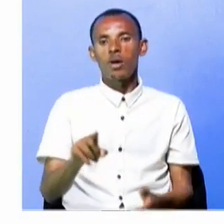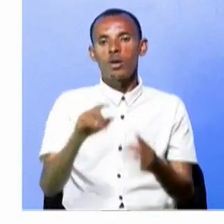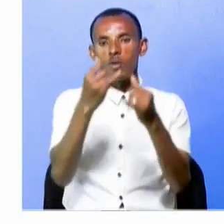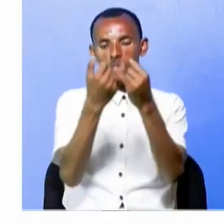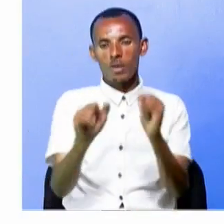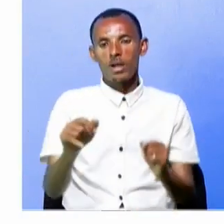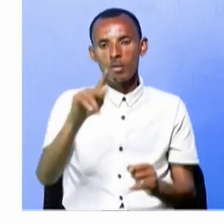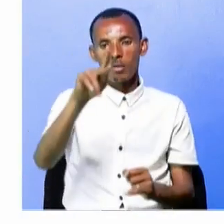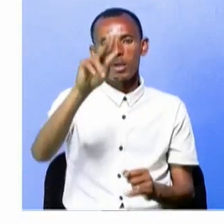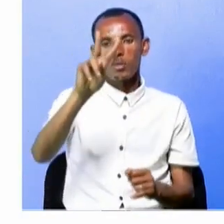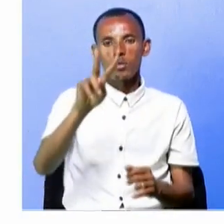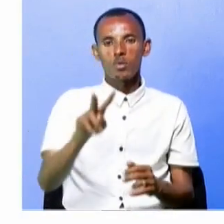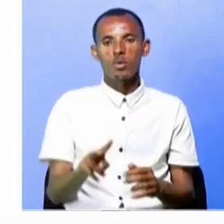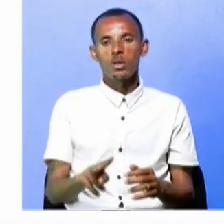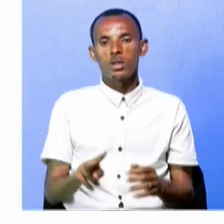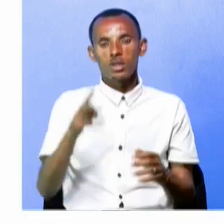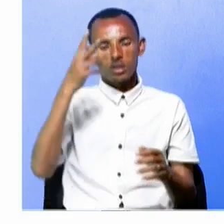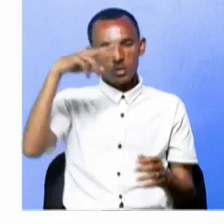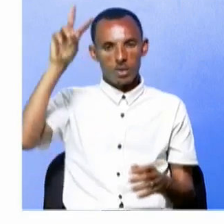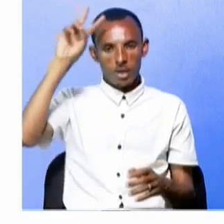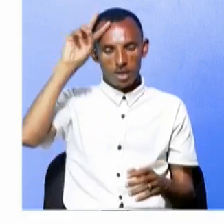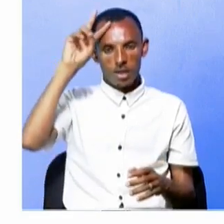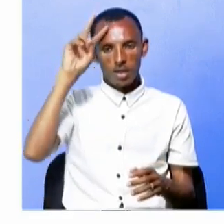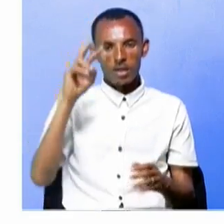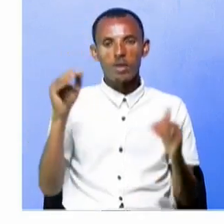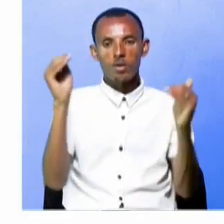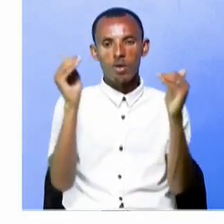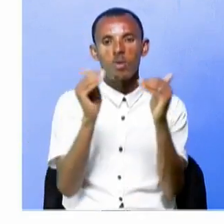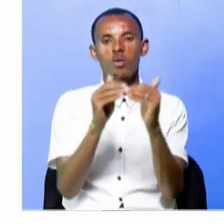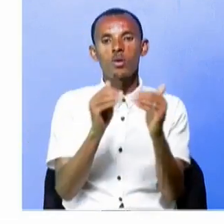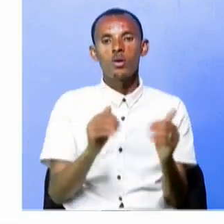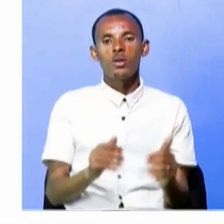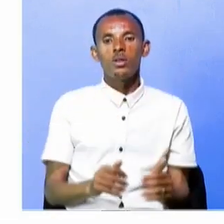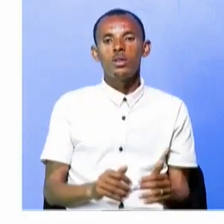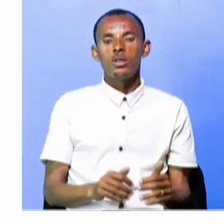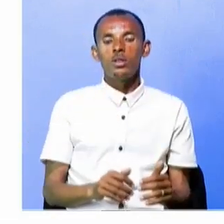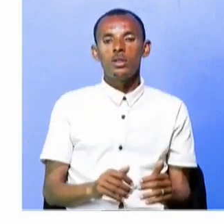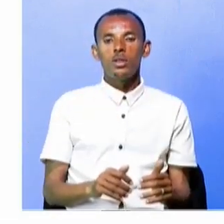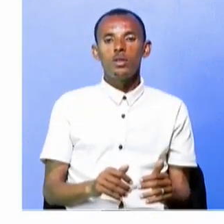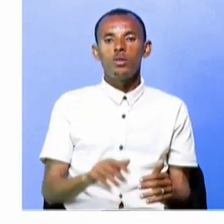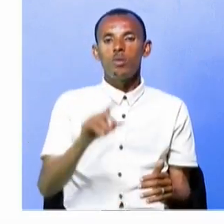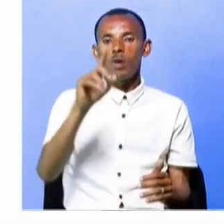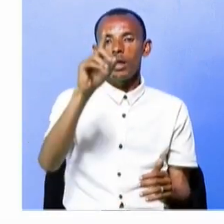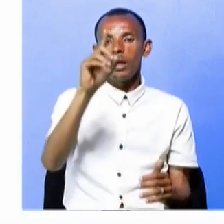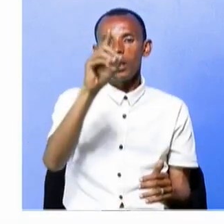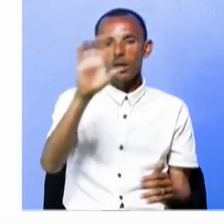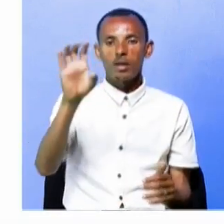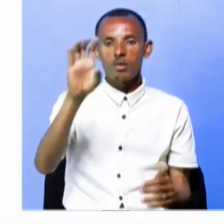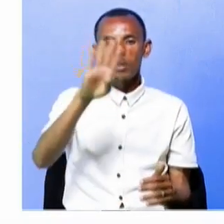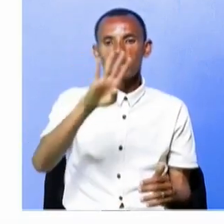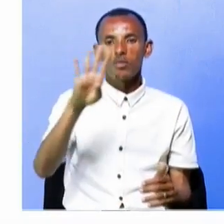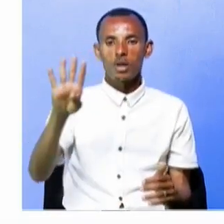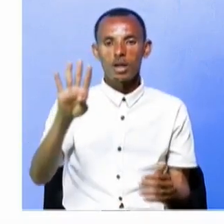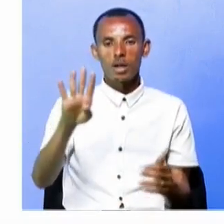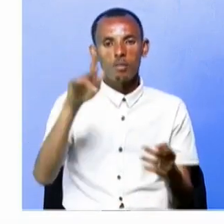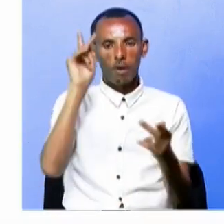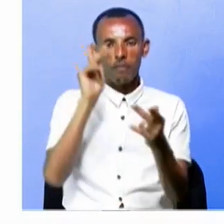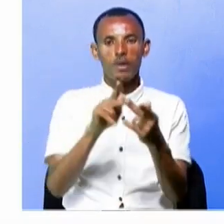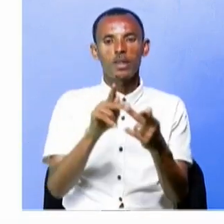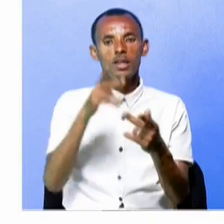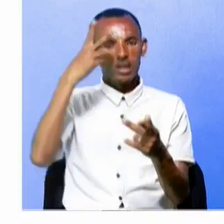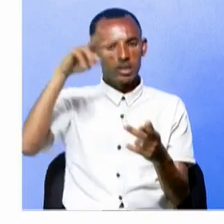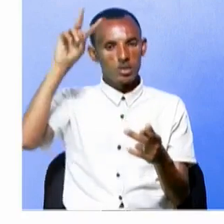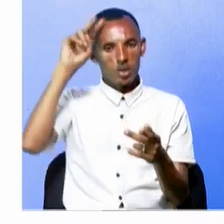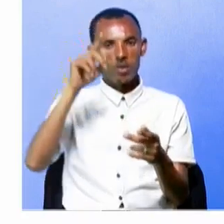P2 the whole square is the same as 144 is a perfect square. You can write